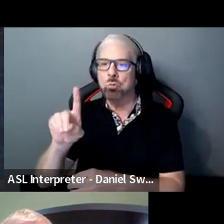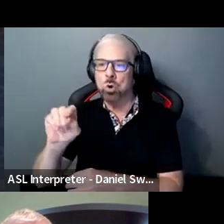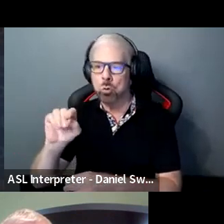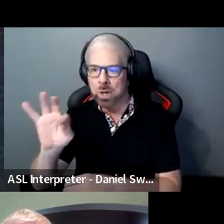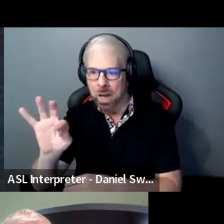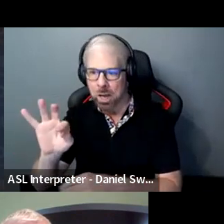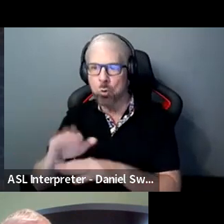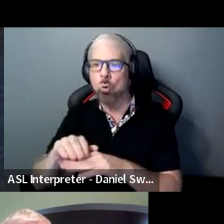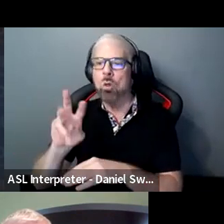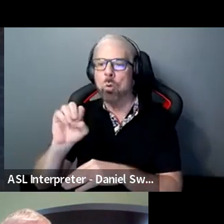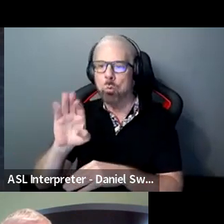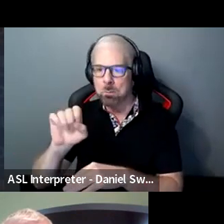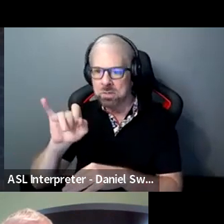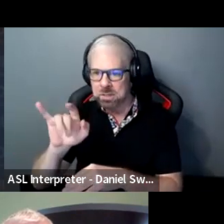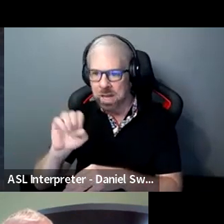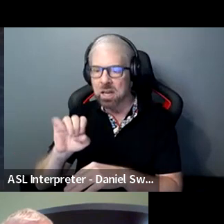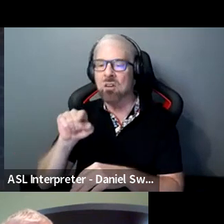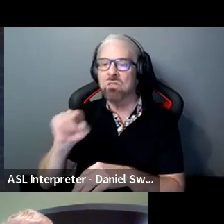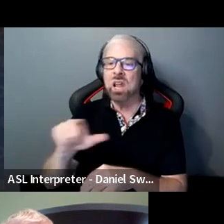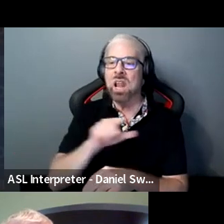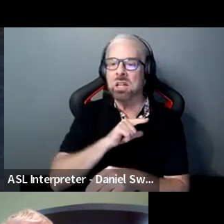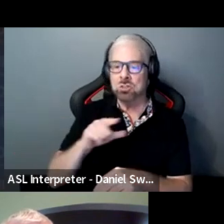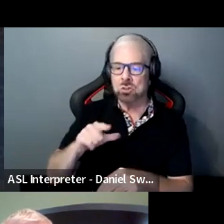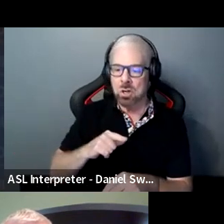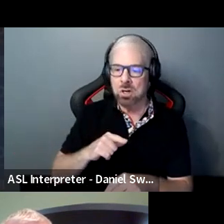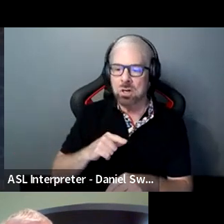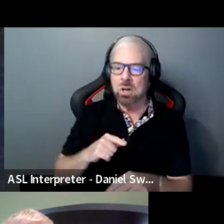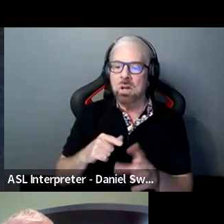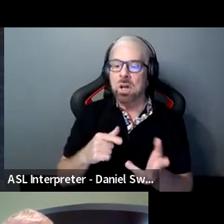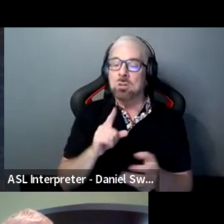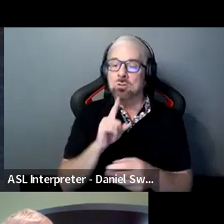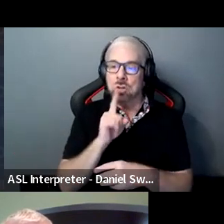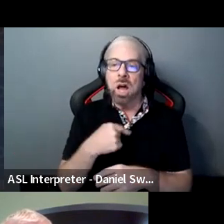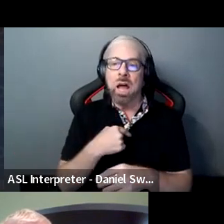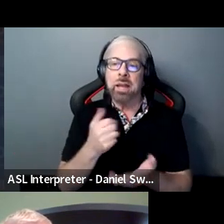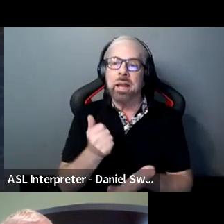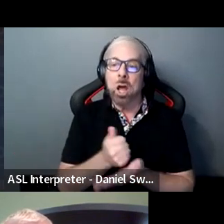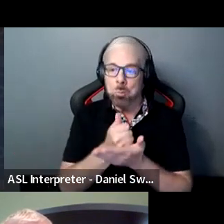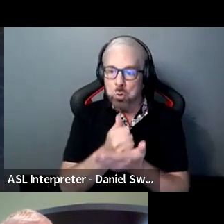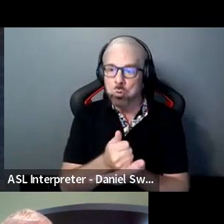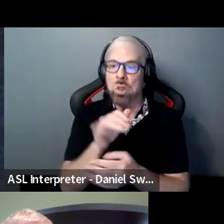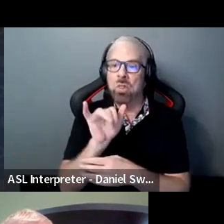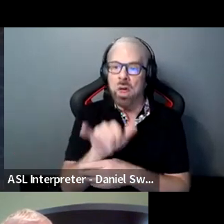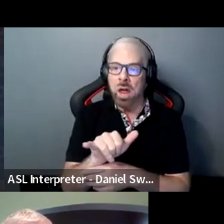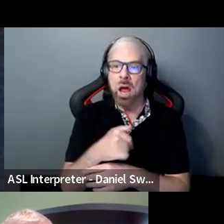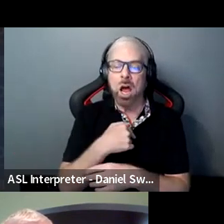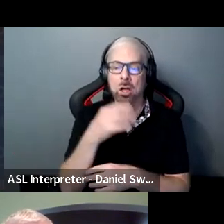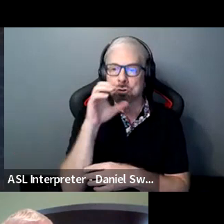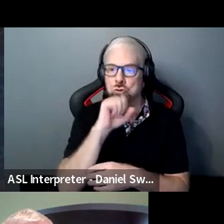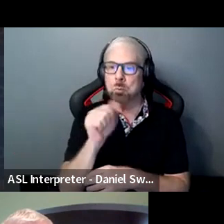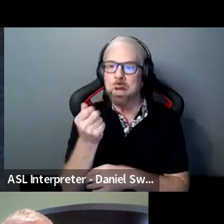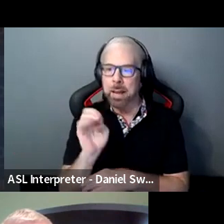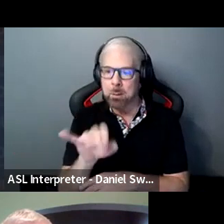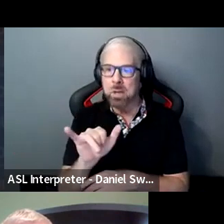website of the legislature. And certainly I can help you with that. And I assume, Amy, you could